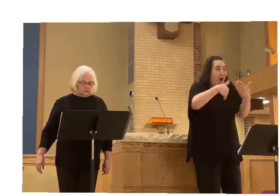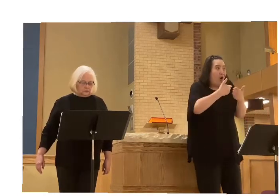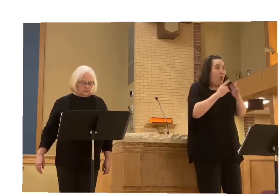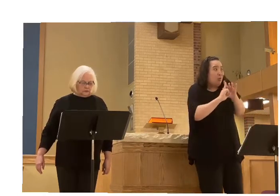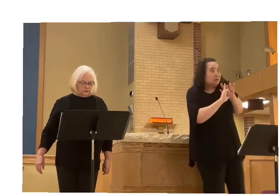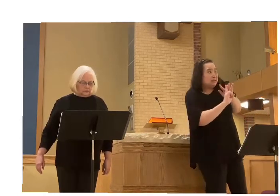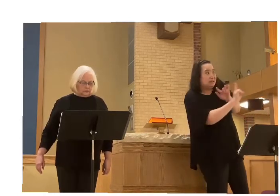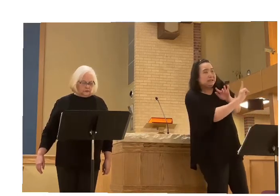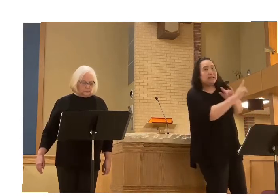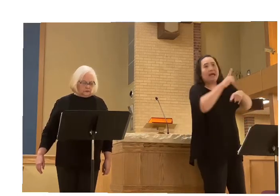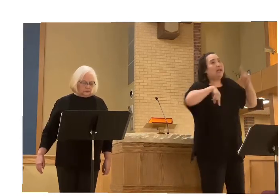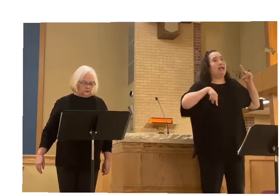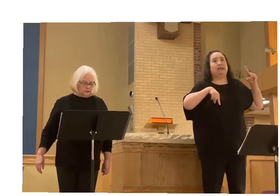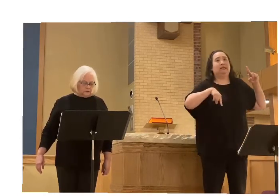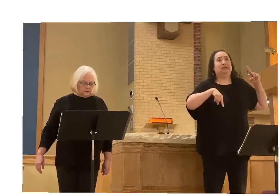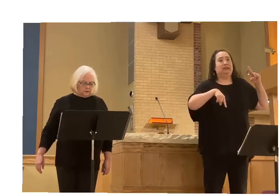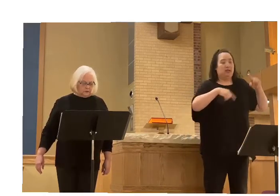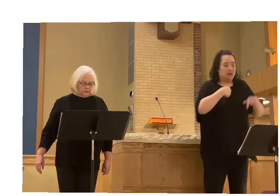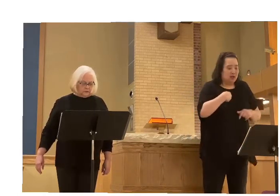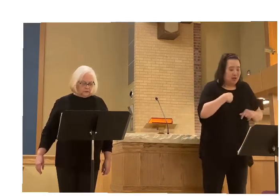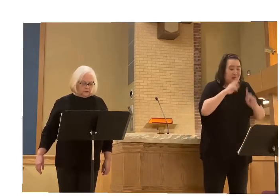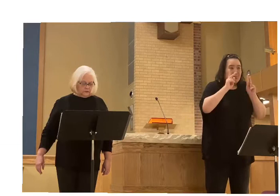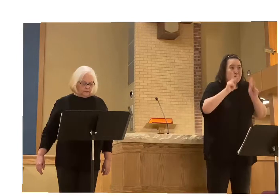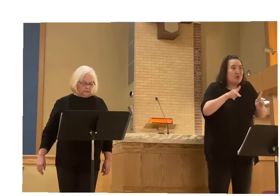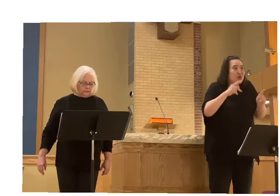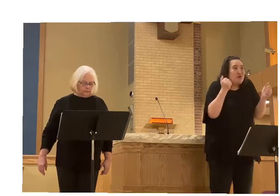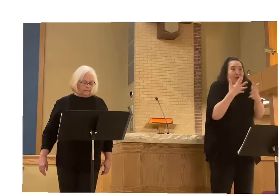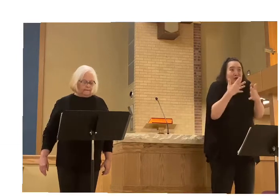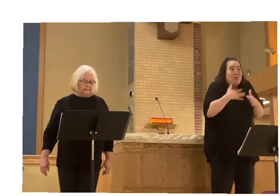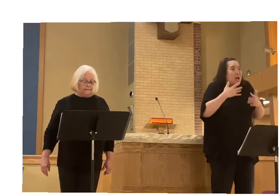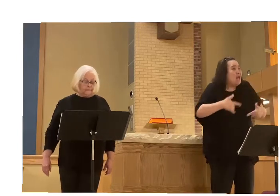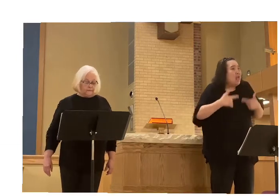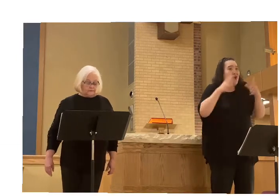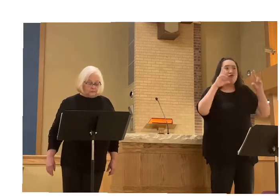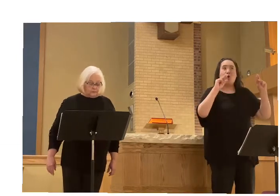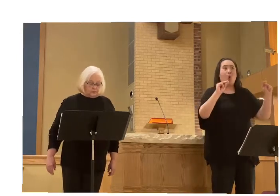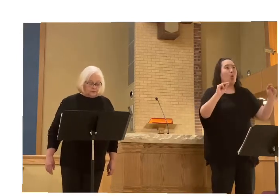escape. There is no one who cares for my life.